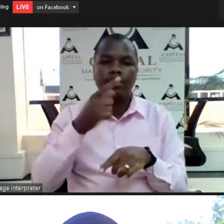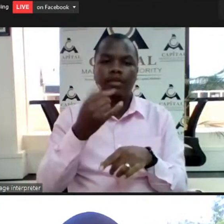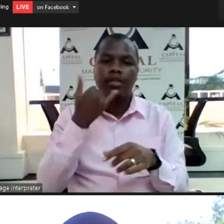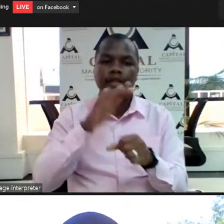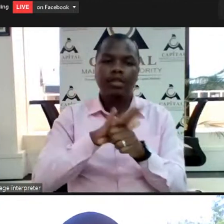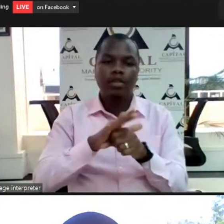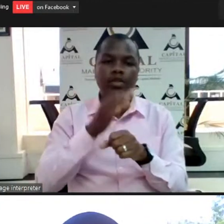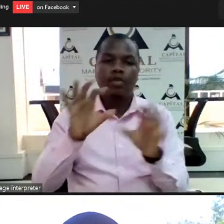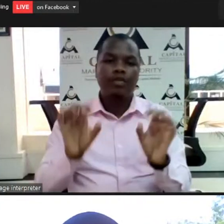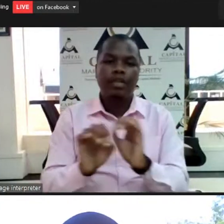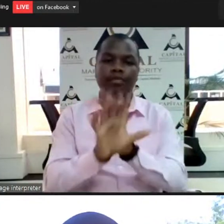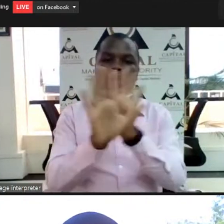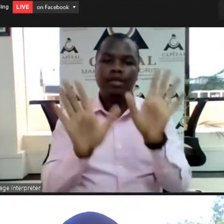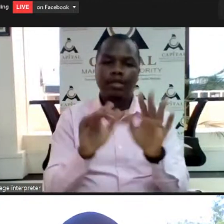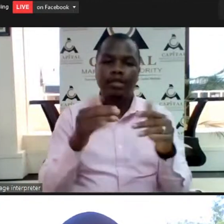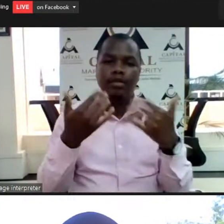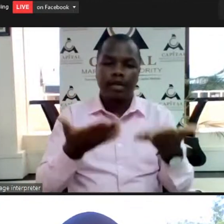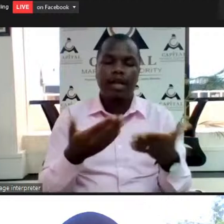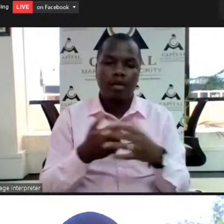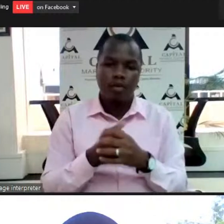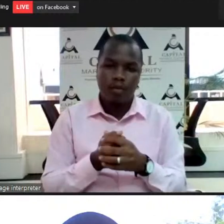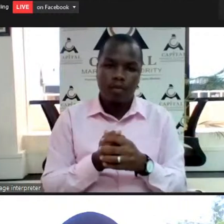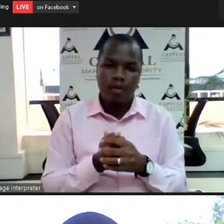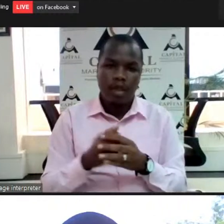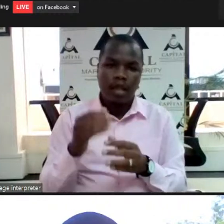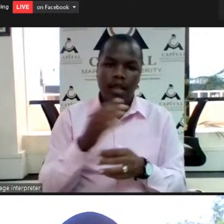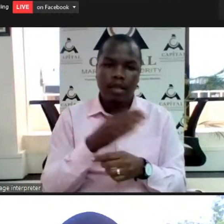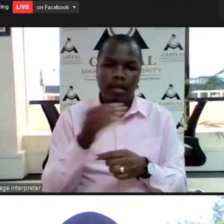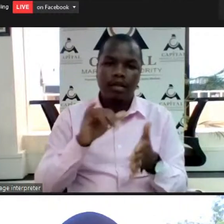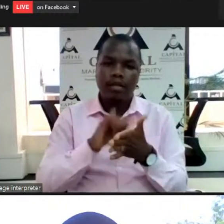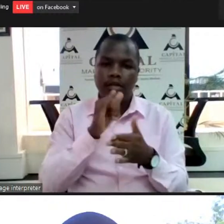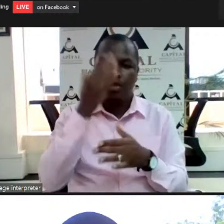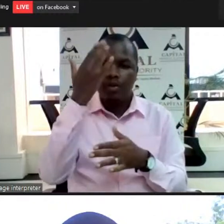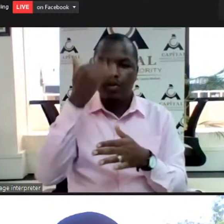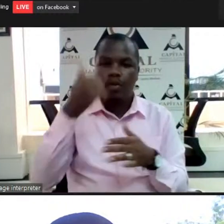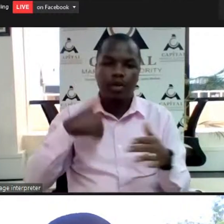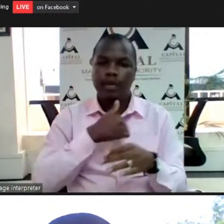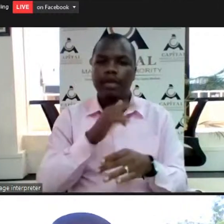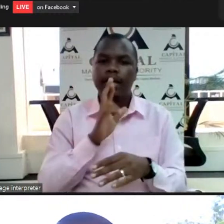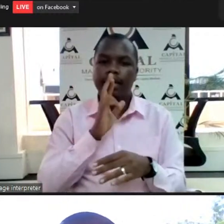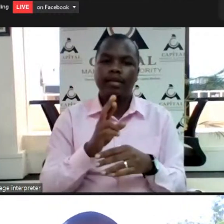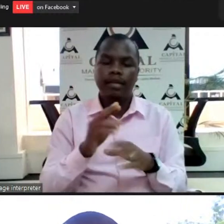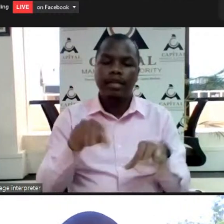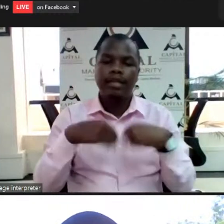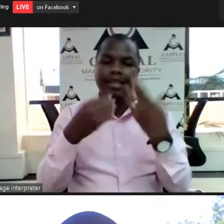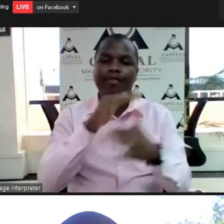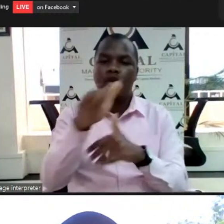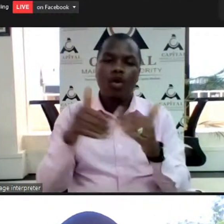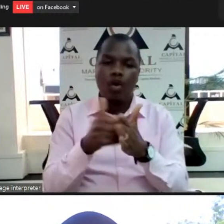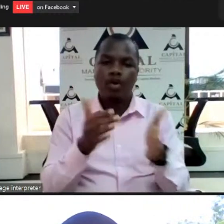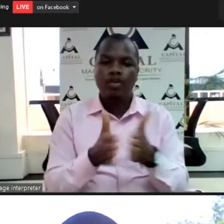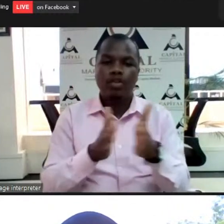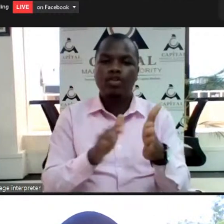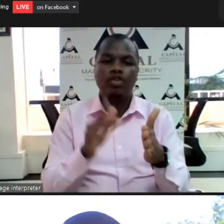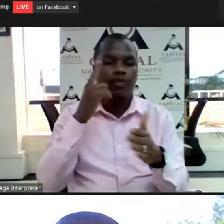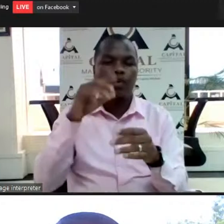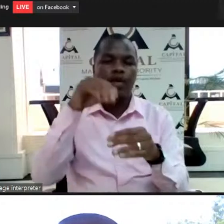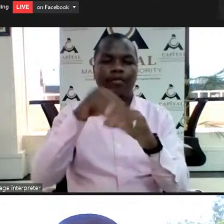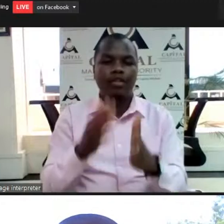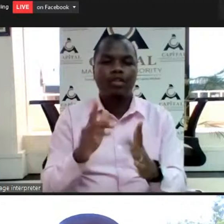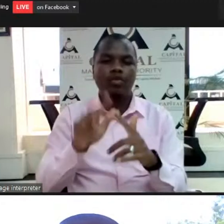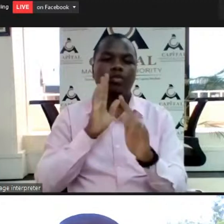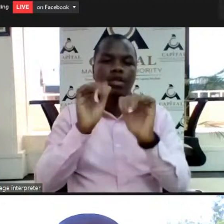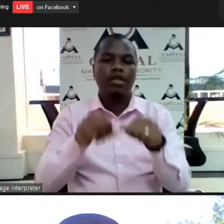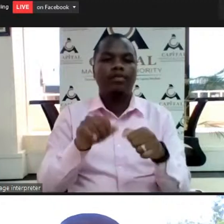of transparency right now. And that's why we are giving all channels for investors to be